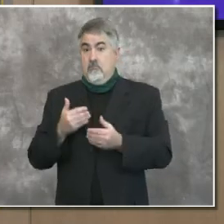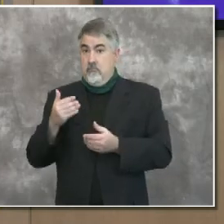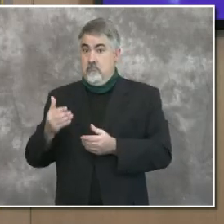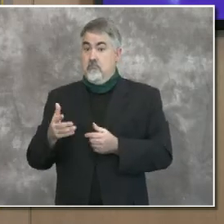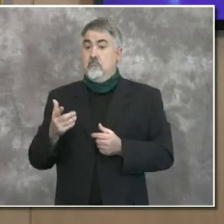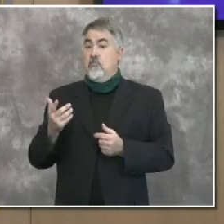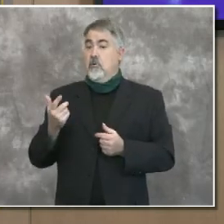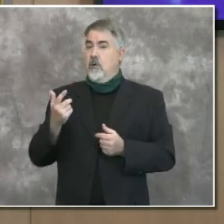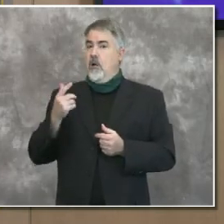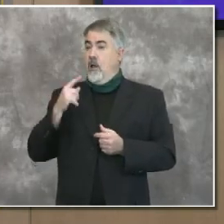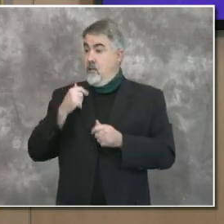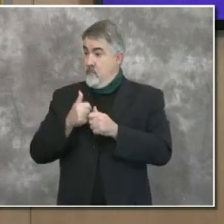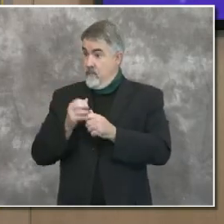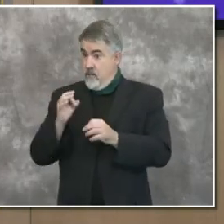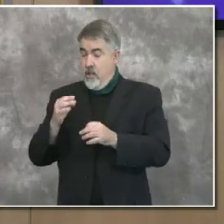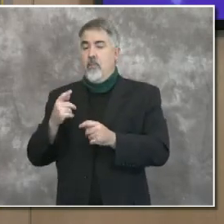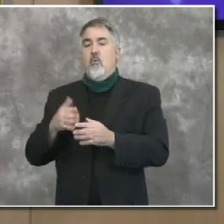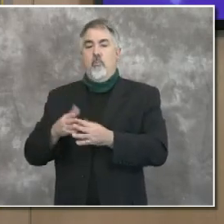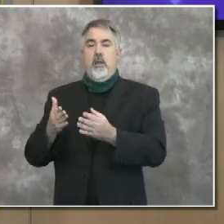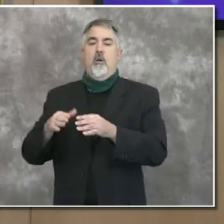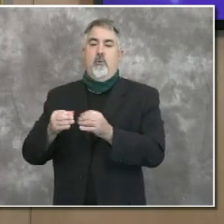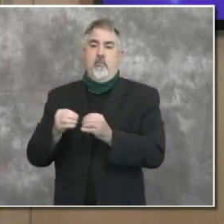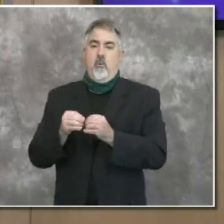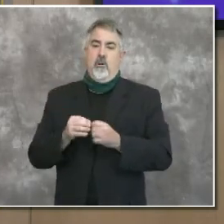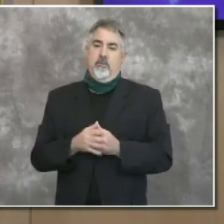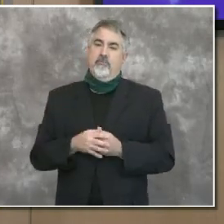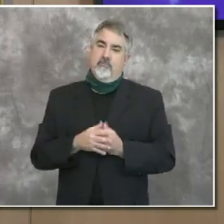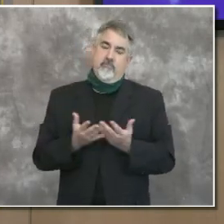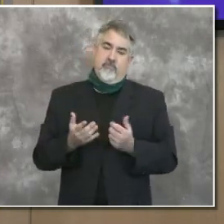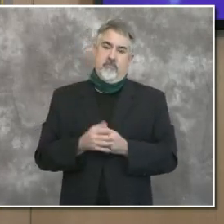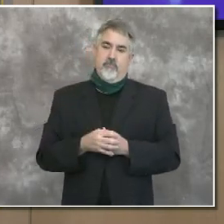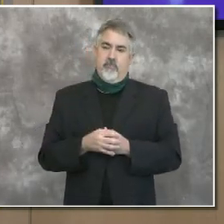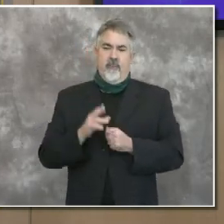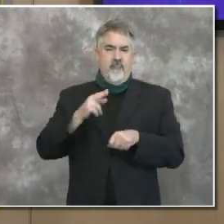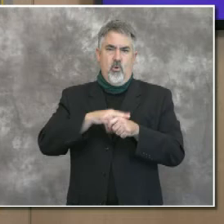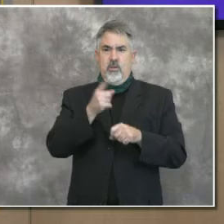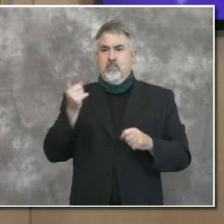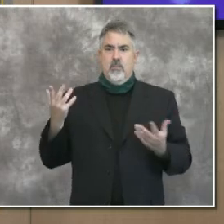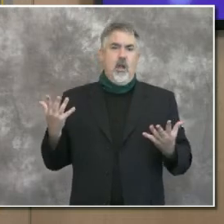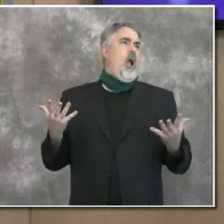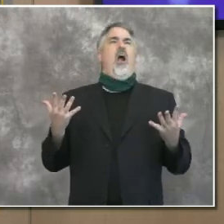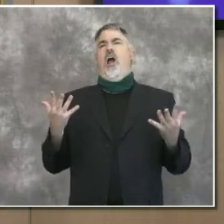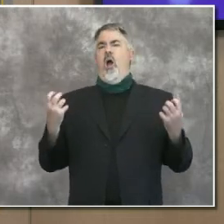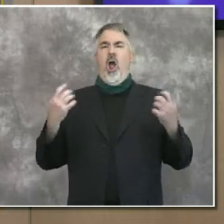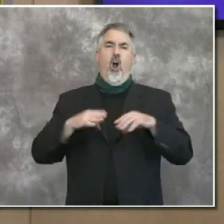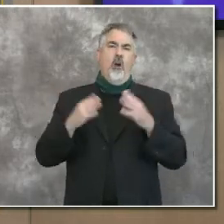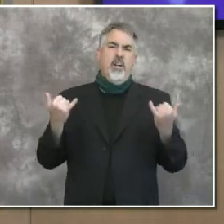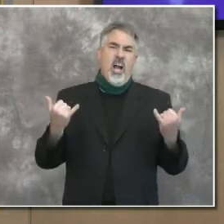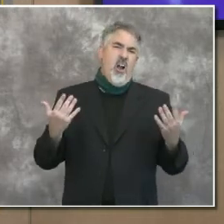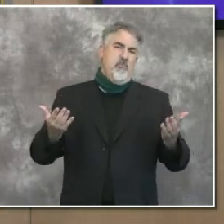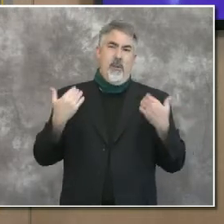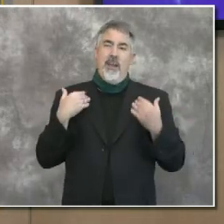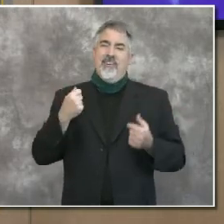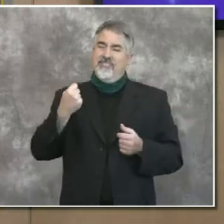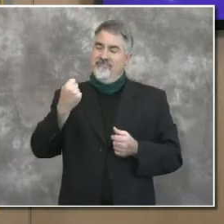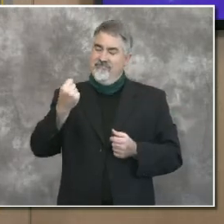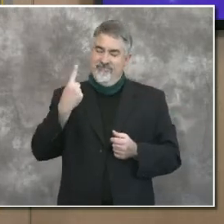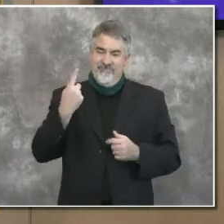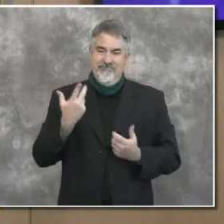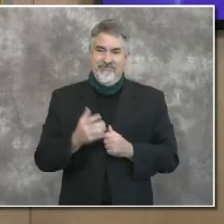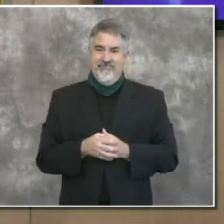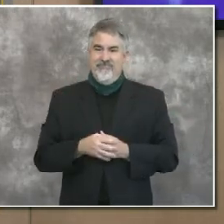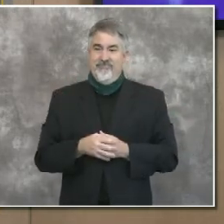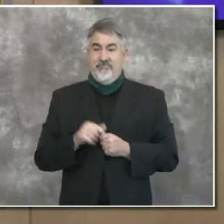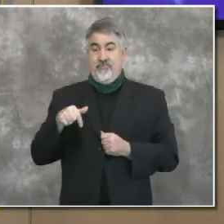think it is human nature and natural that some folks are eager to get going. We certainly understand that, but as a county, we have to continue